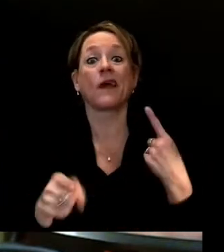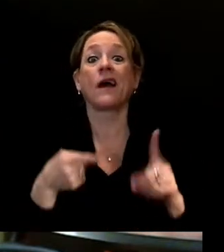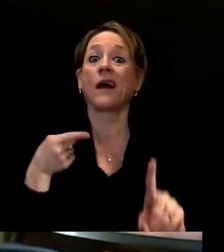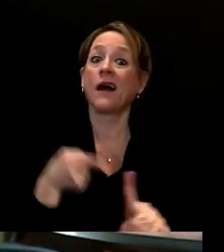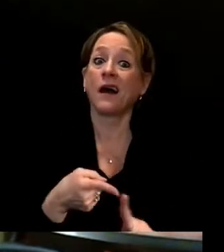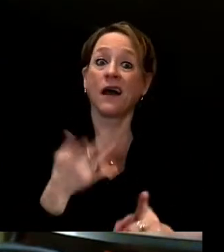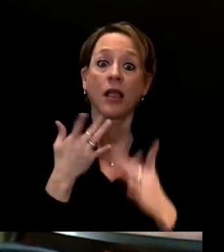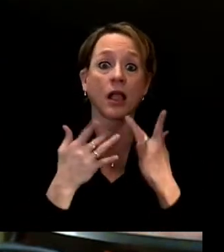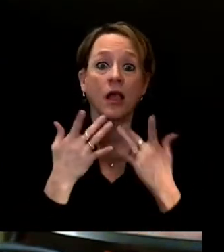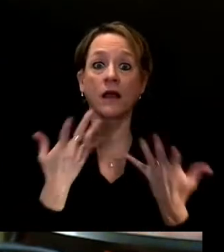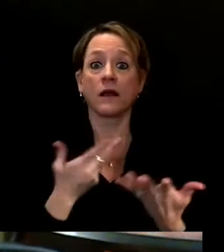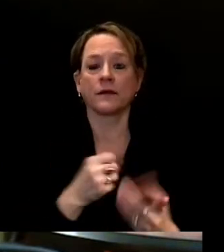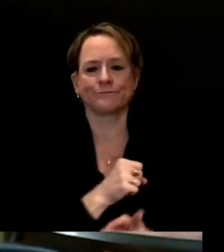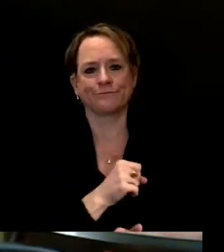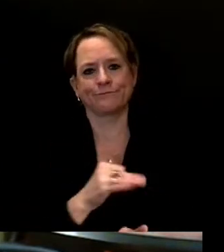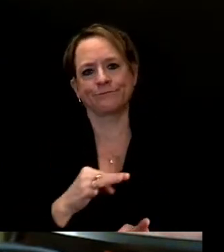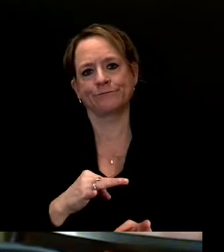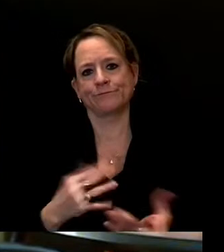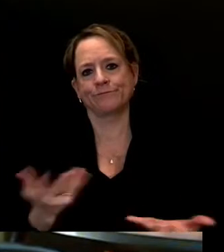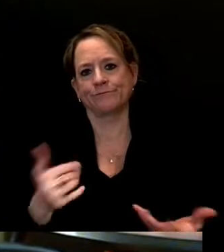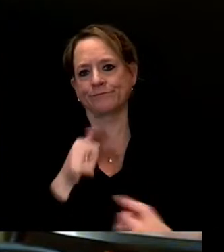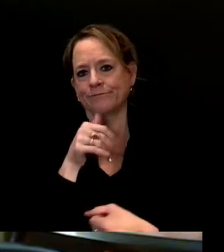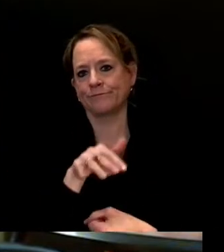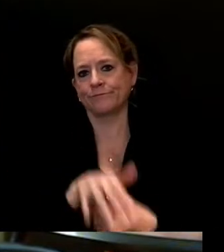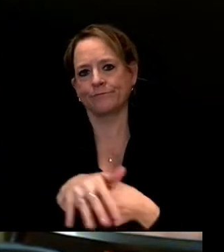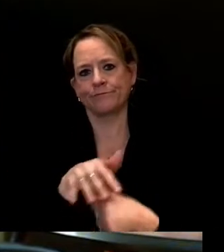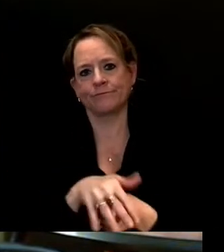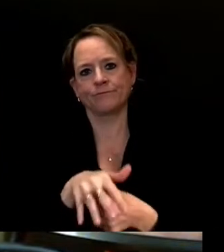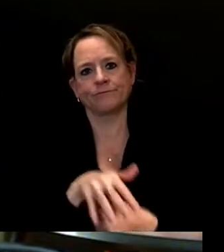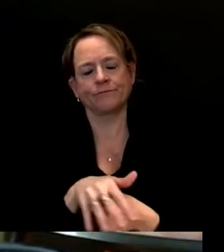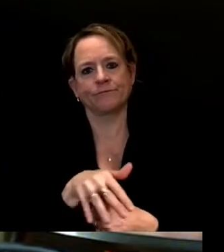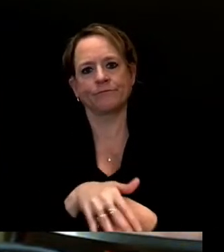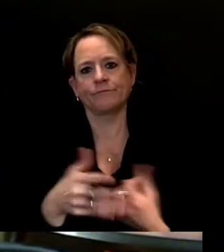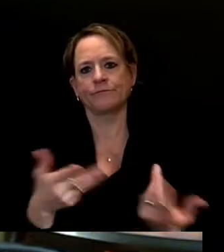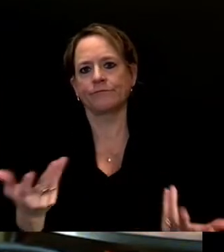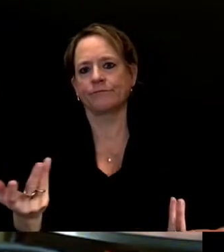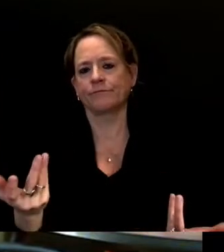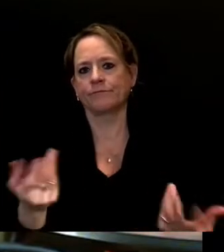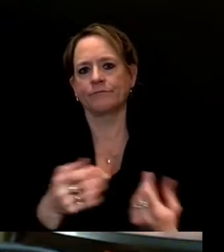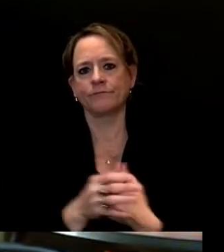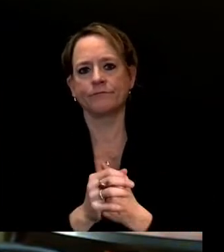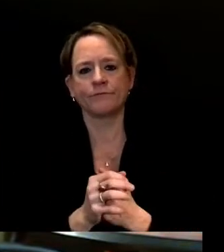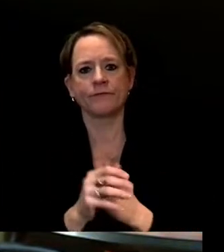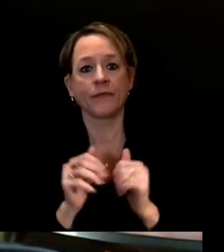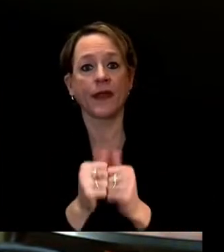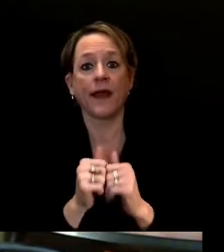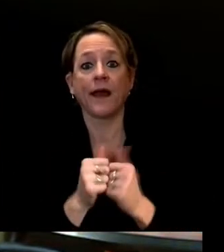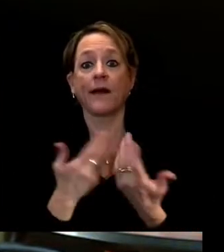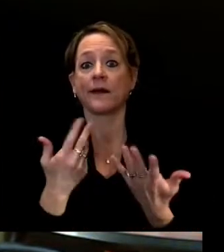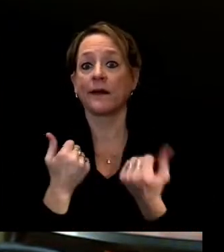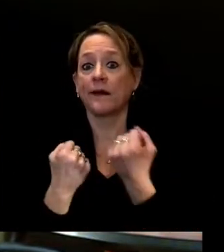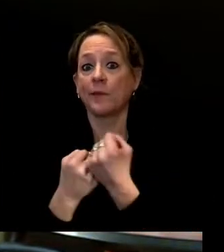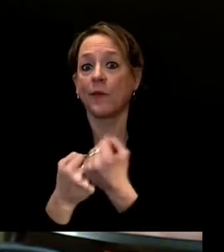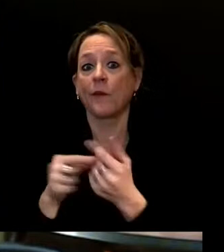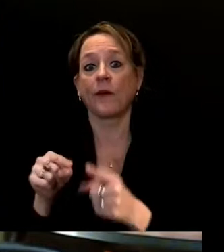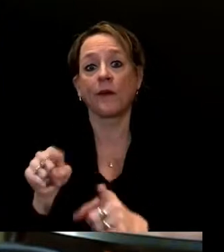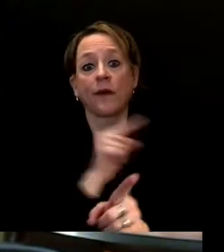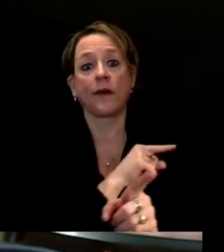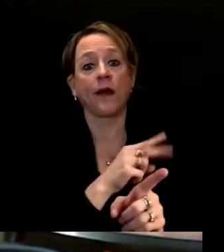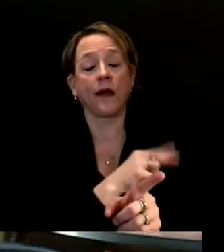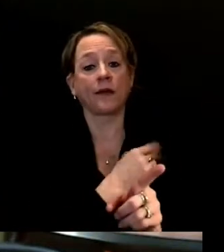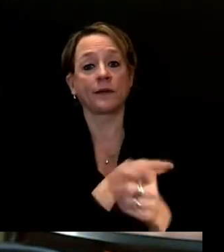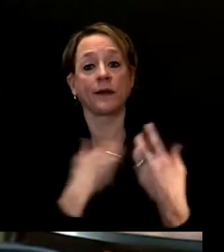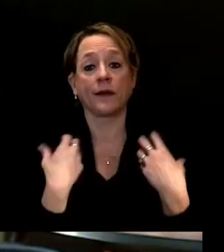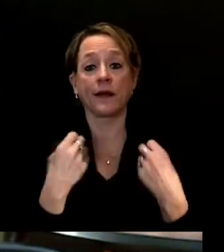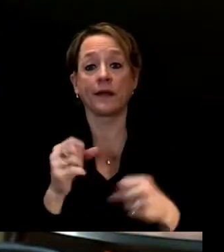so what we're doing to help support our health systems in identifying additional people to provide the care we all need